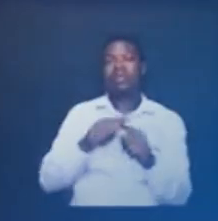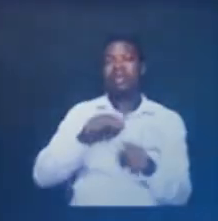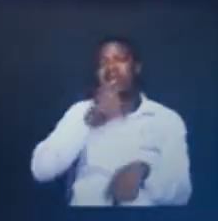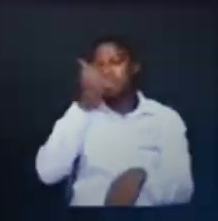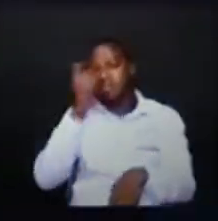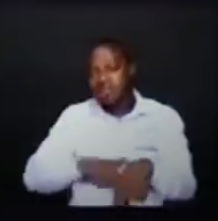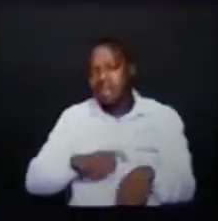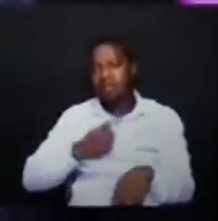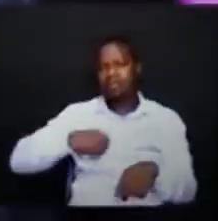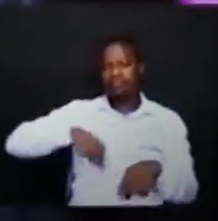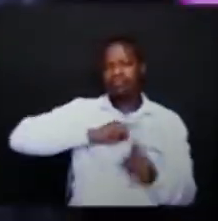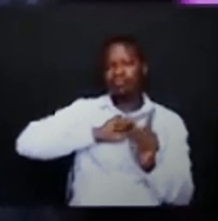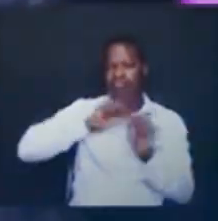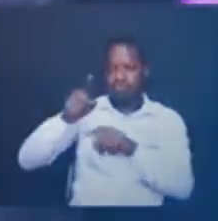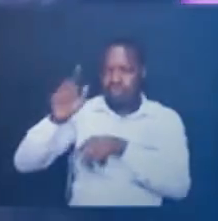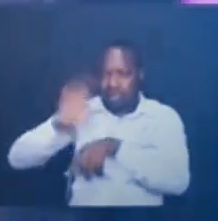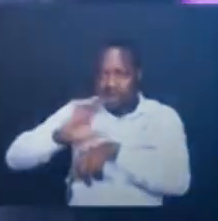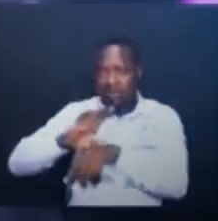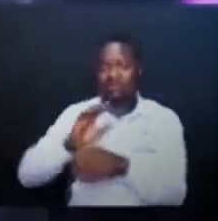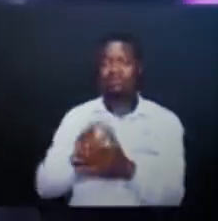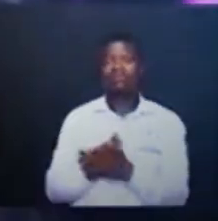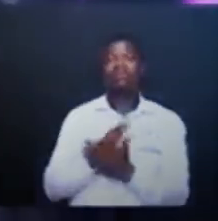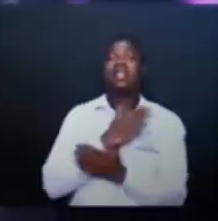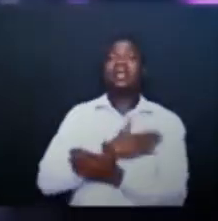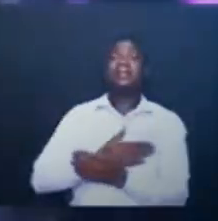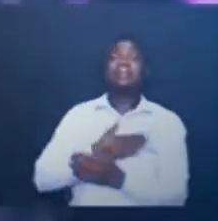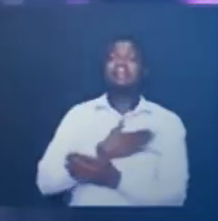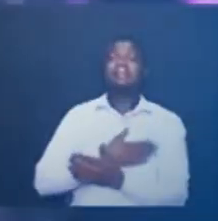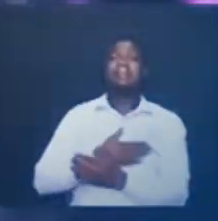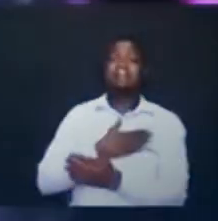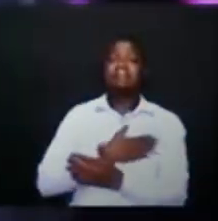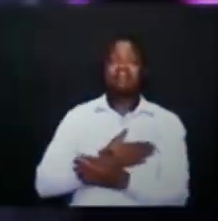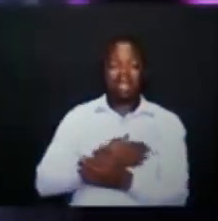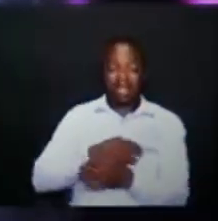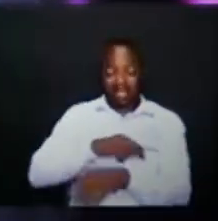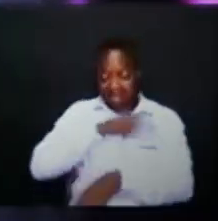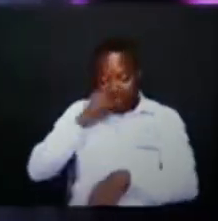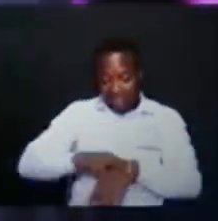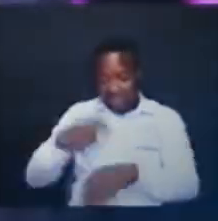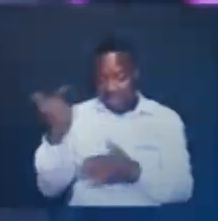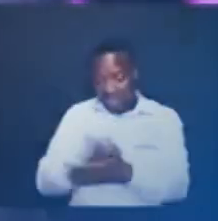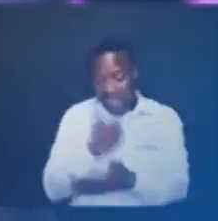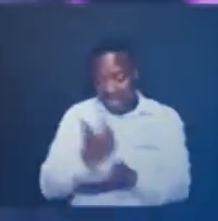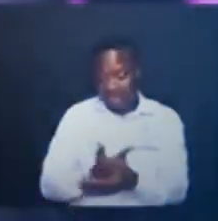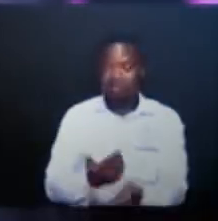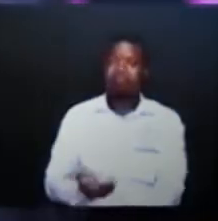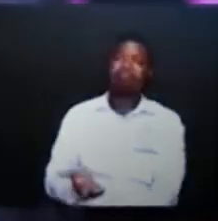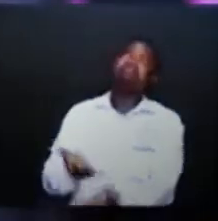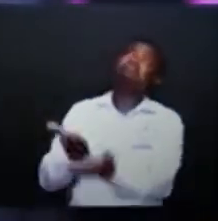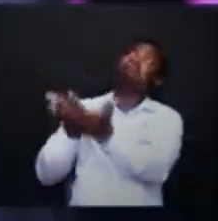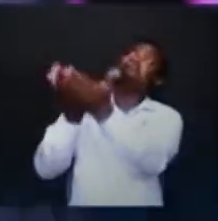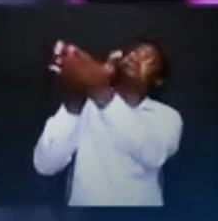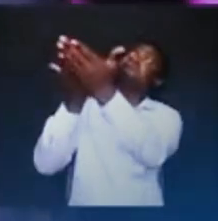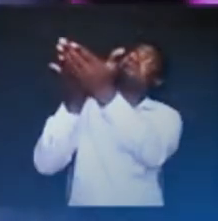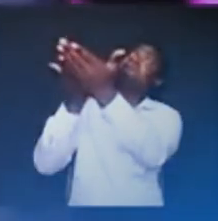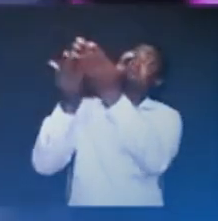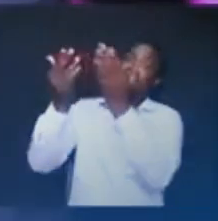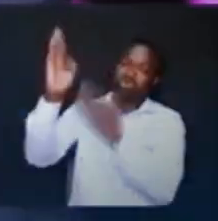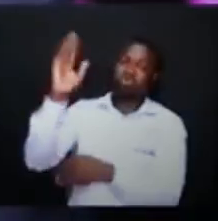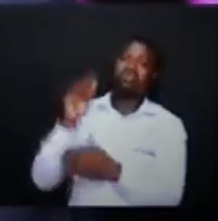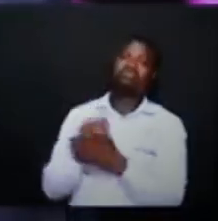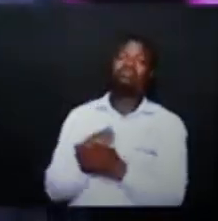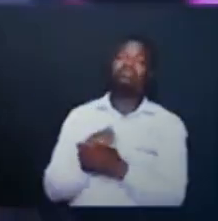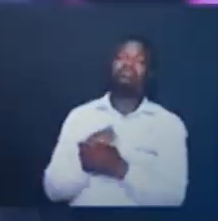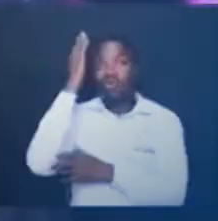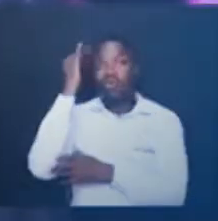to church. Yenso debiera yebekwa sori no. Let us lift our various nations before God. Mama ye mema yan man ahodo no so enko awurade ani mu mpa.